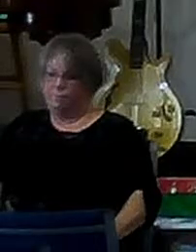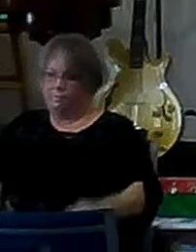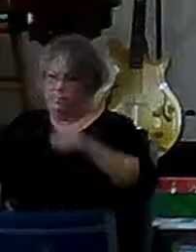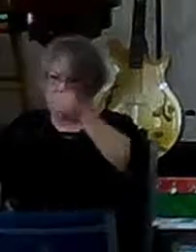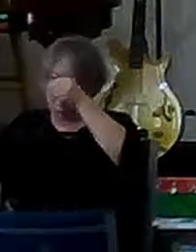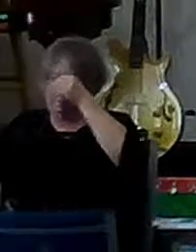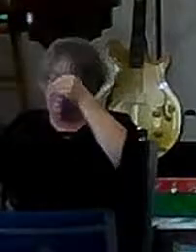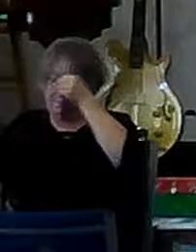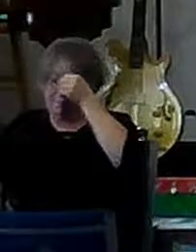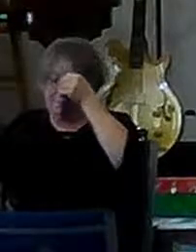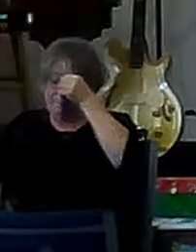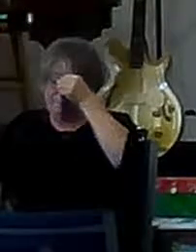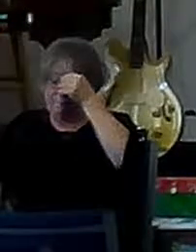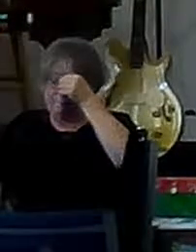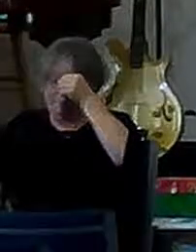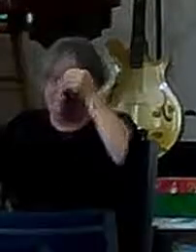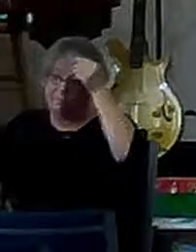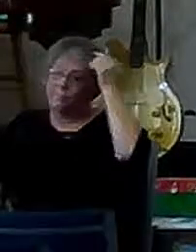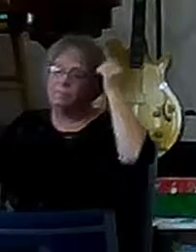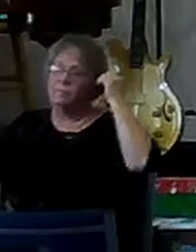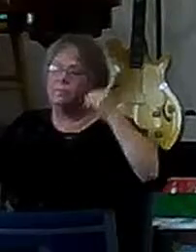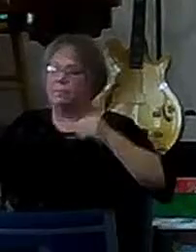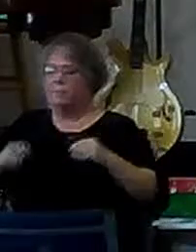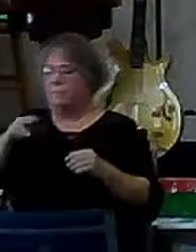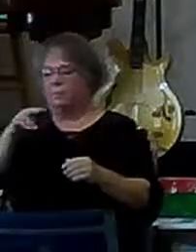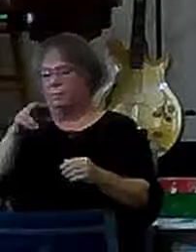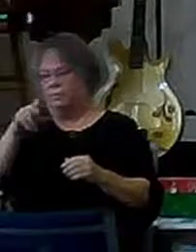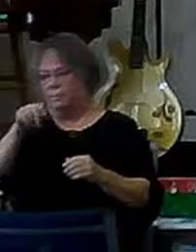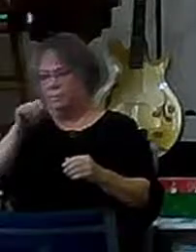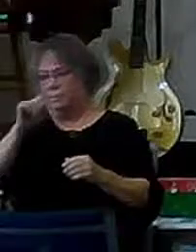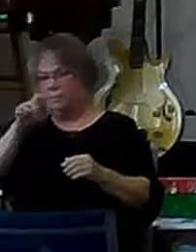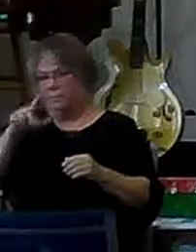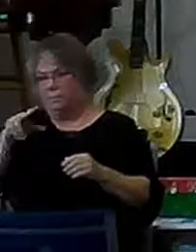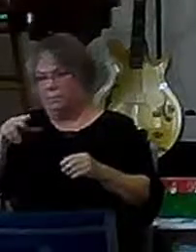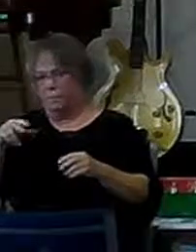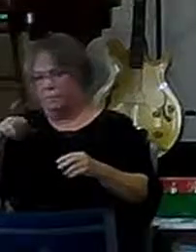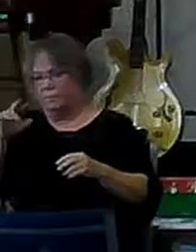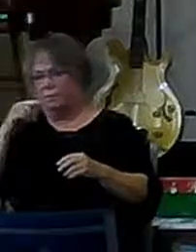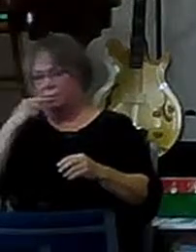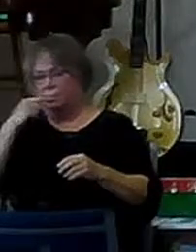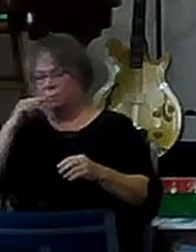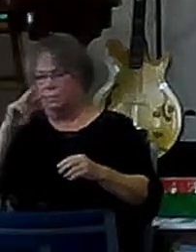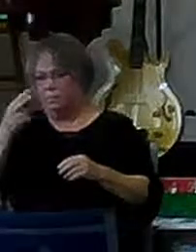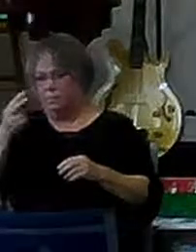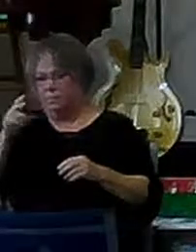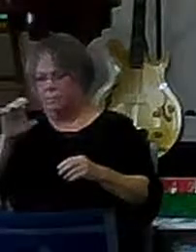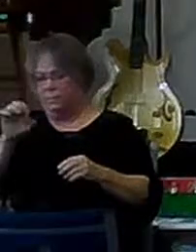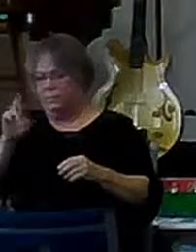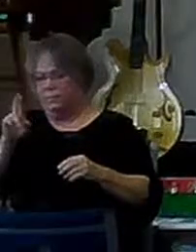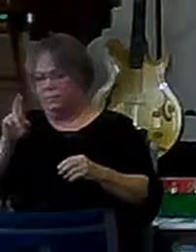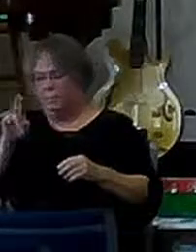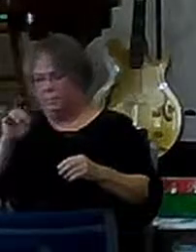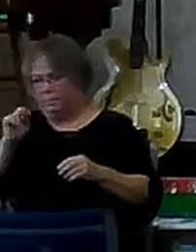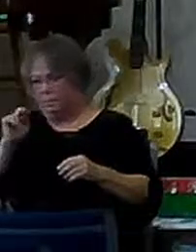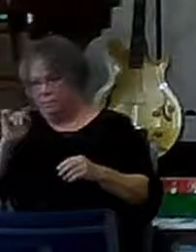heart. Paul elsewhere says in 2 Corinthians that he is